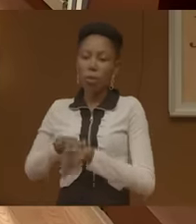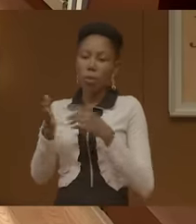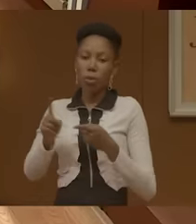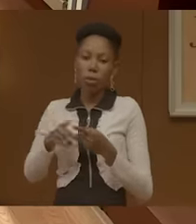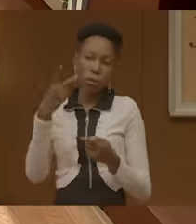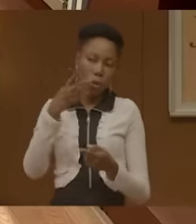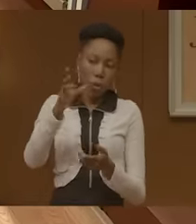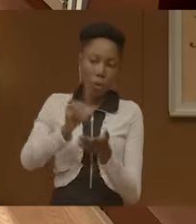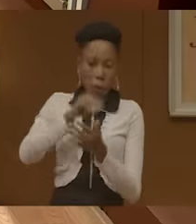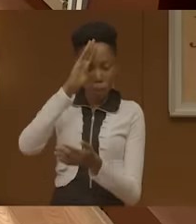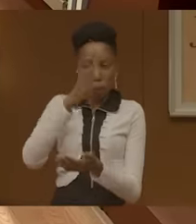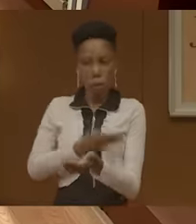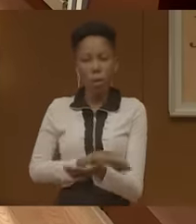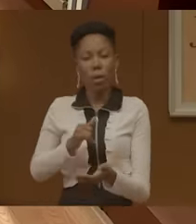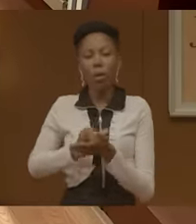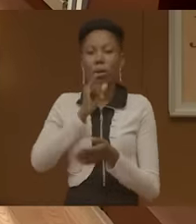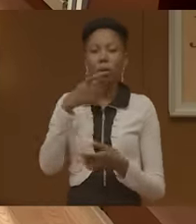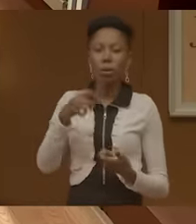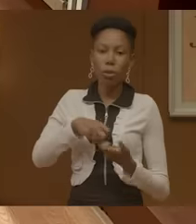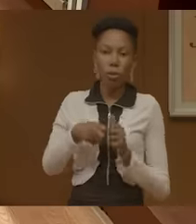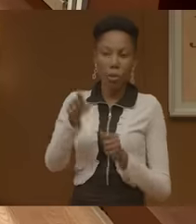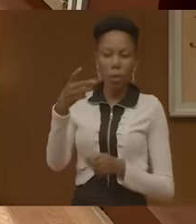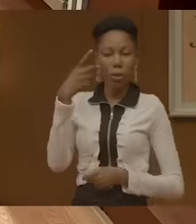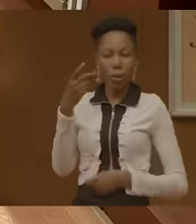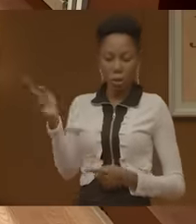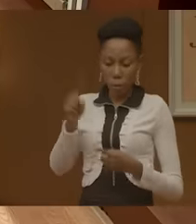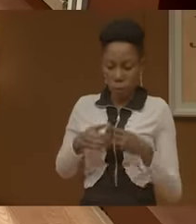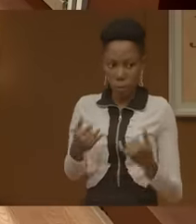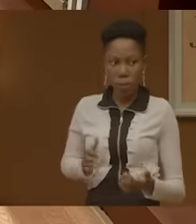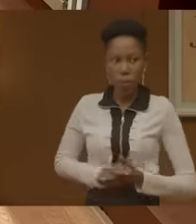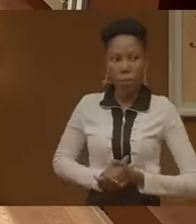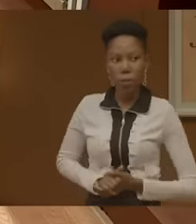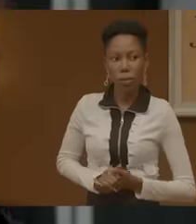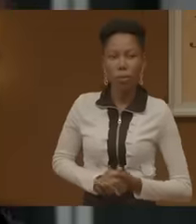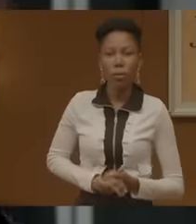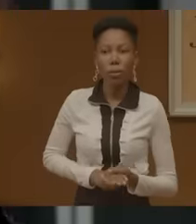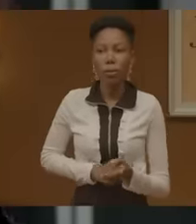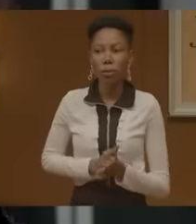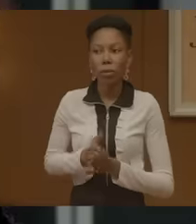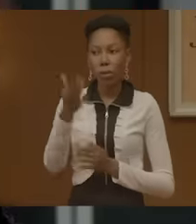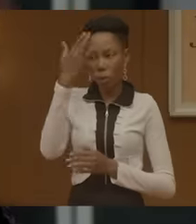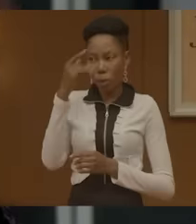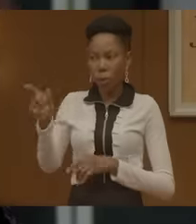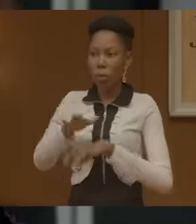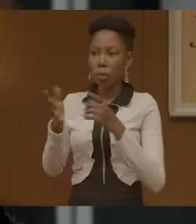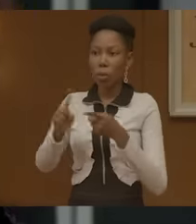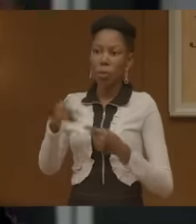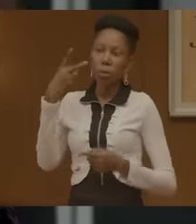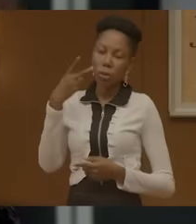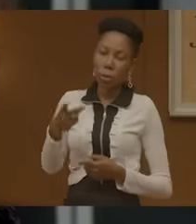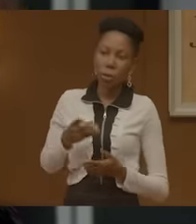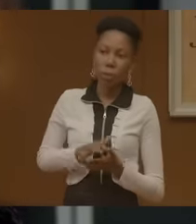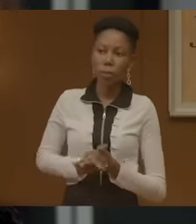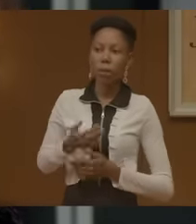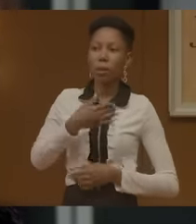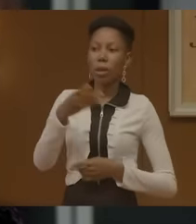So those are the things that I've been facing since all this while. That is why I brought him here. That doesn't want to see my boy. And I took